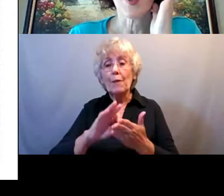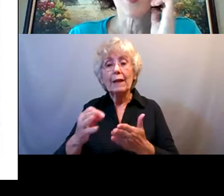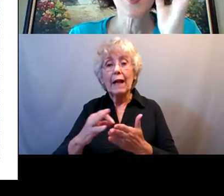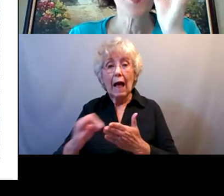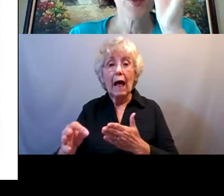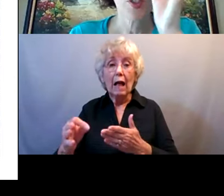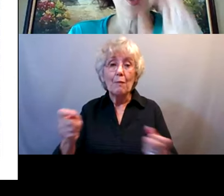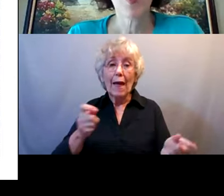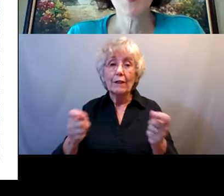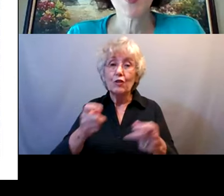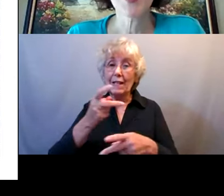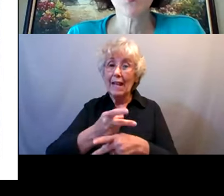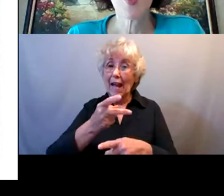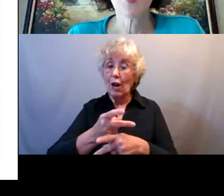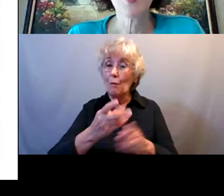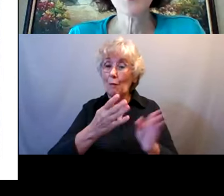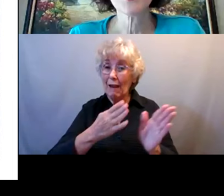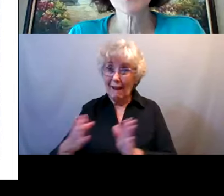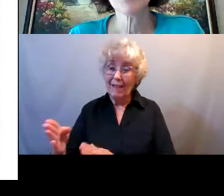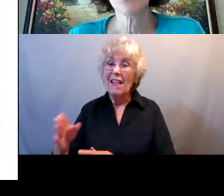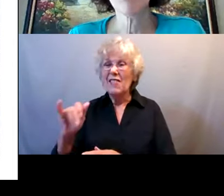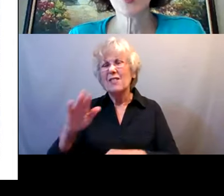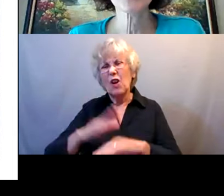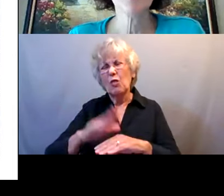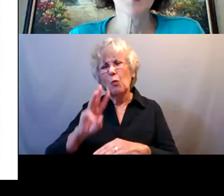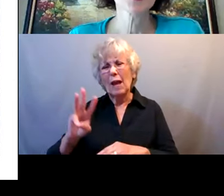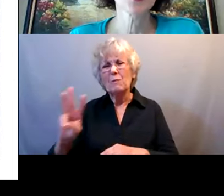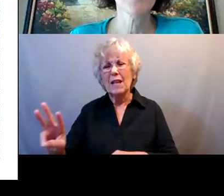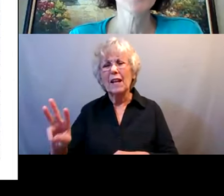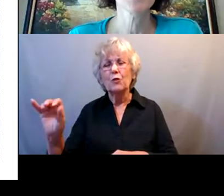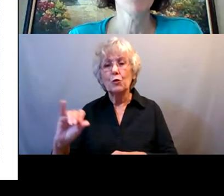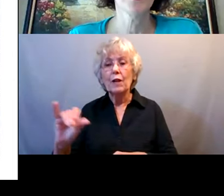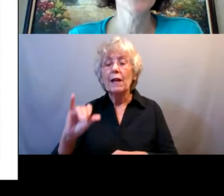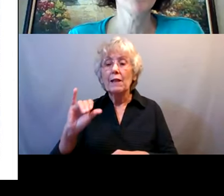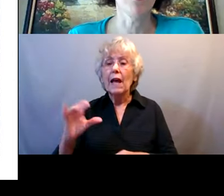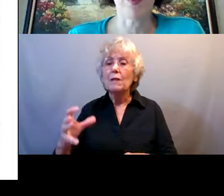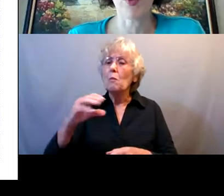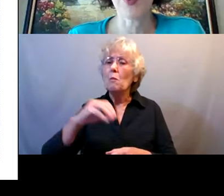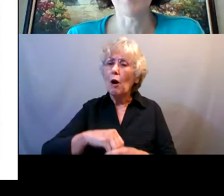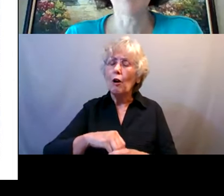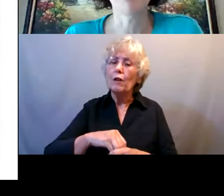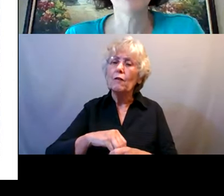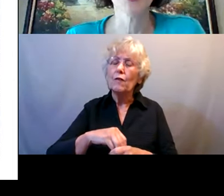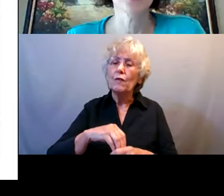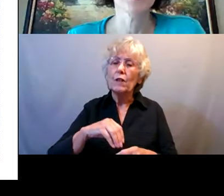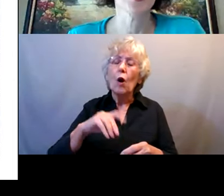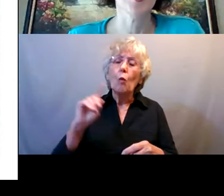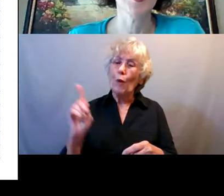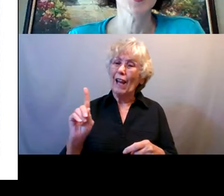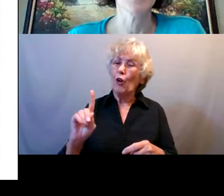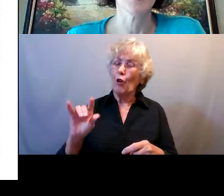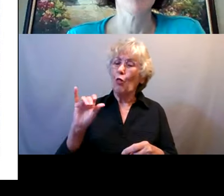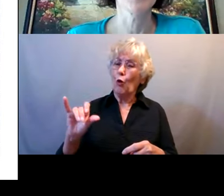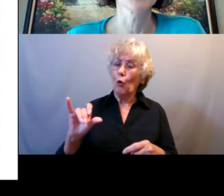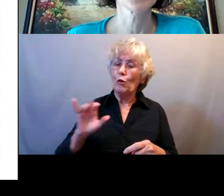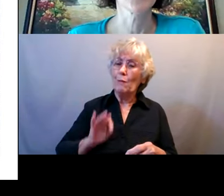And this is posted on our website as well. And this is, you know, partially a function, obviously, of where the beneficiaries are that